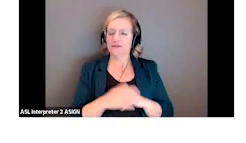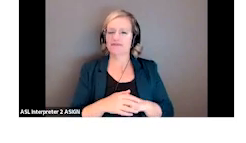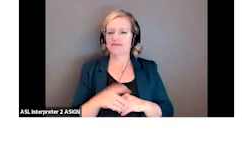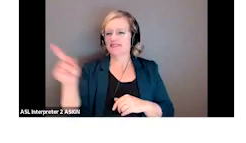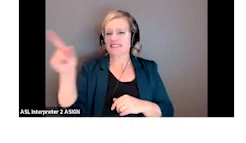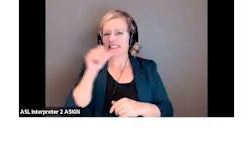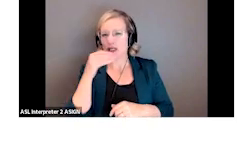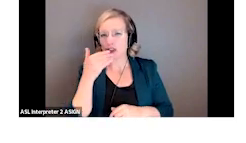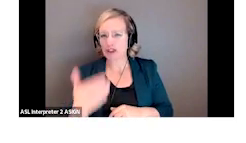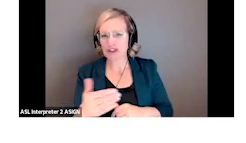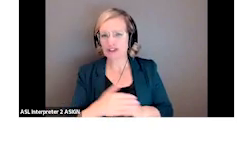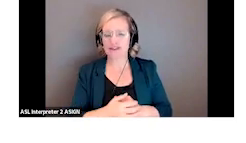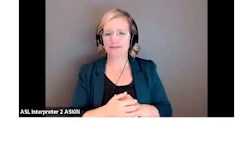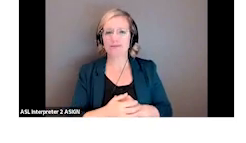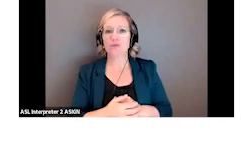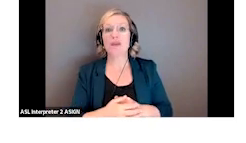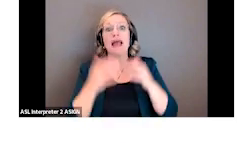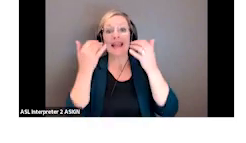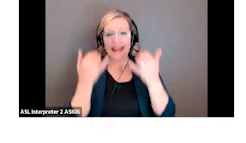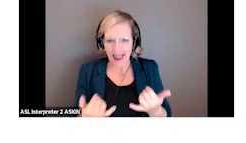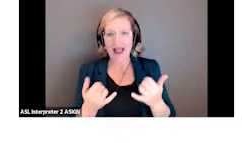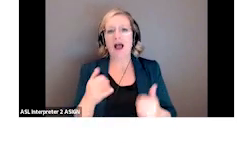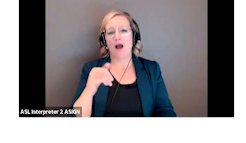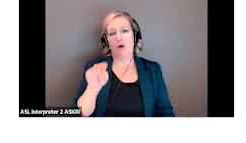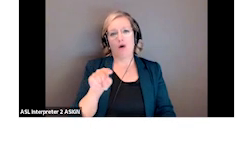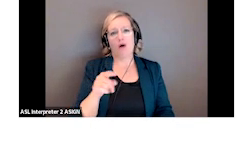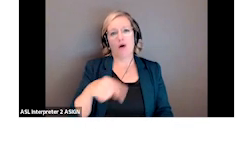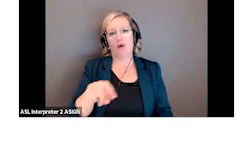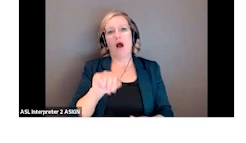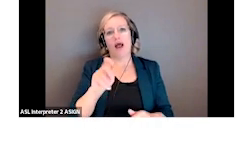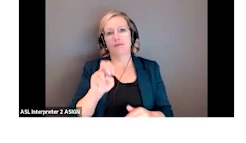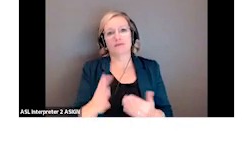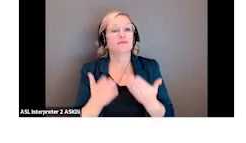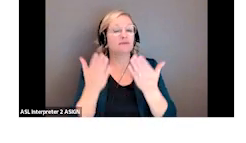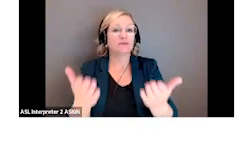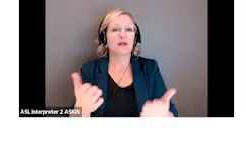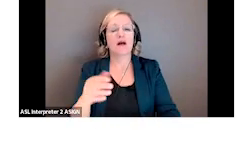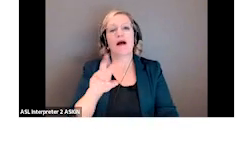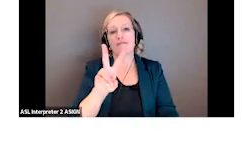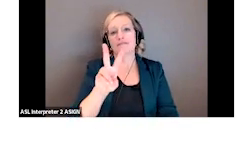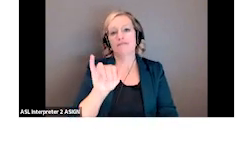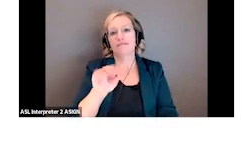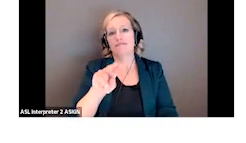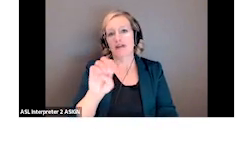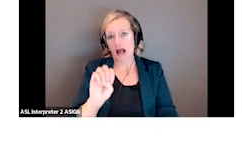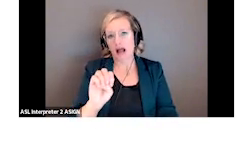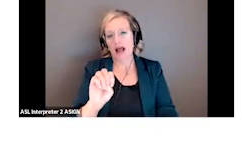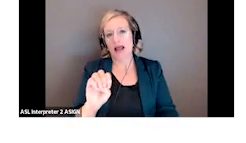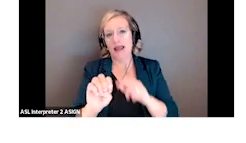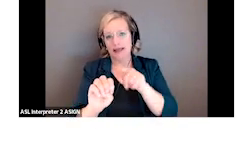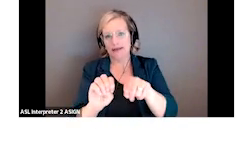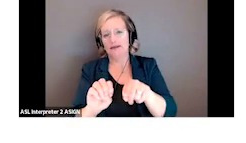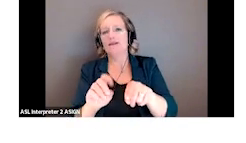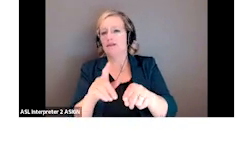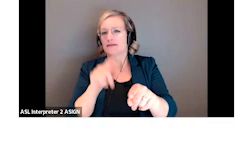part of a brand registered feature, which allows registered brands to pay for reviews through giving